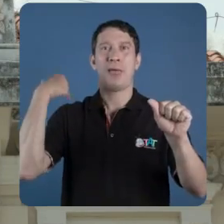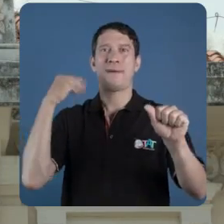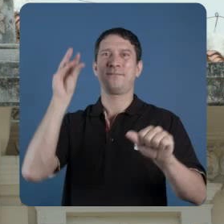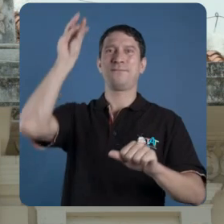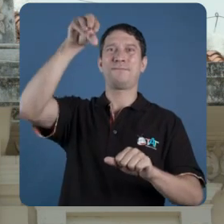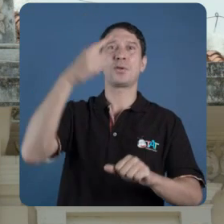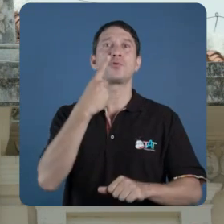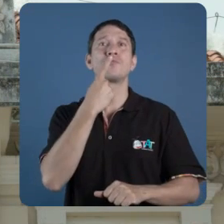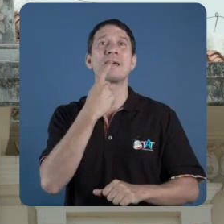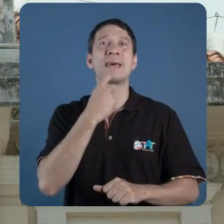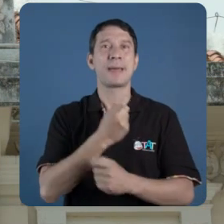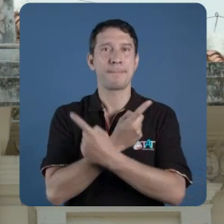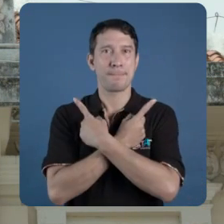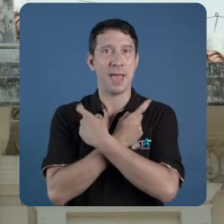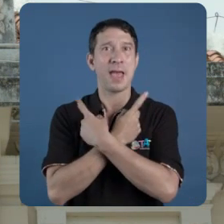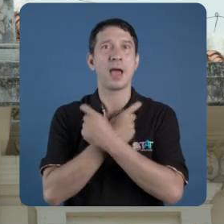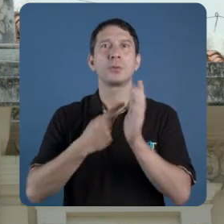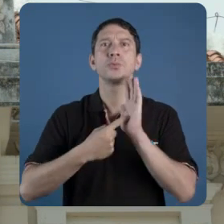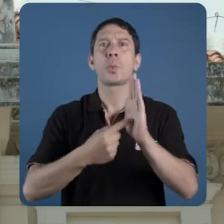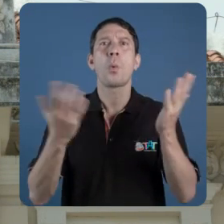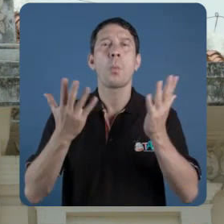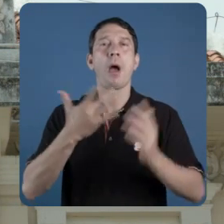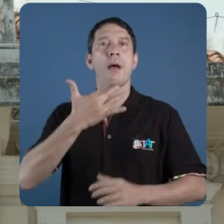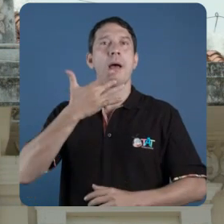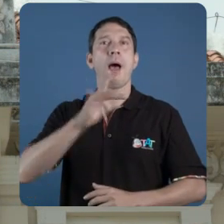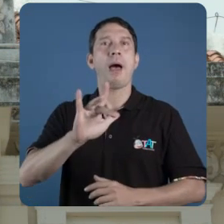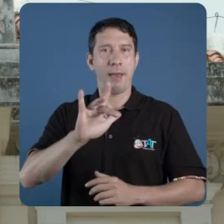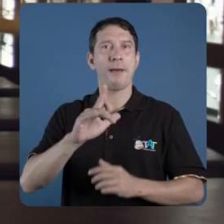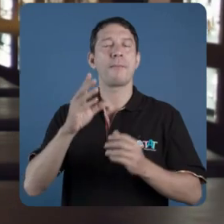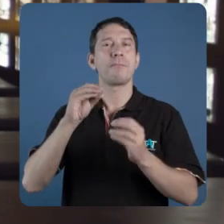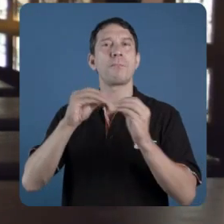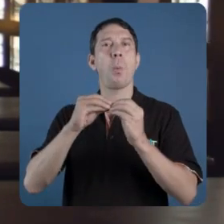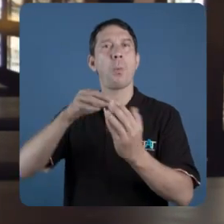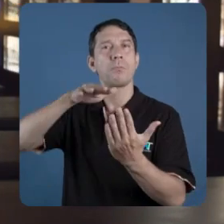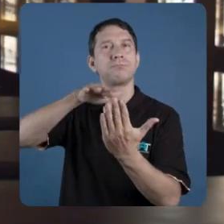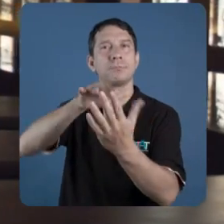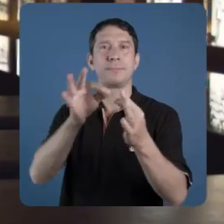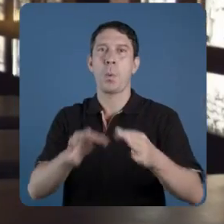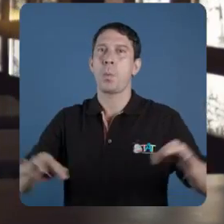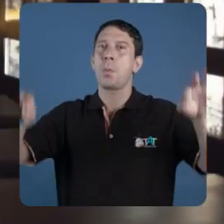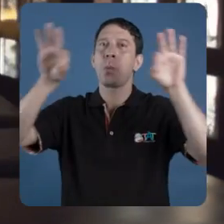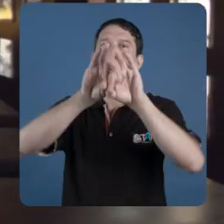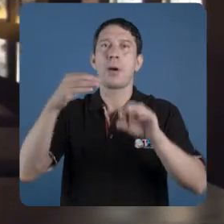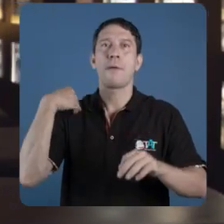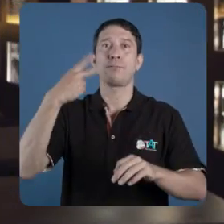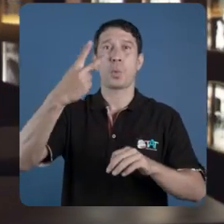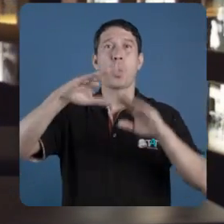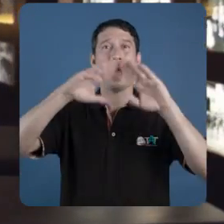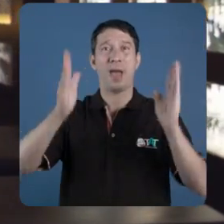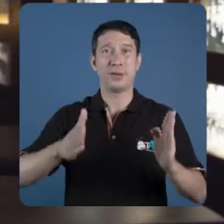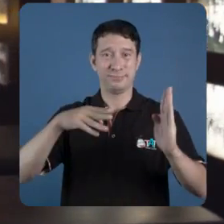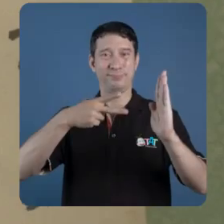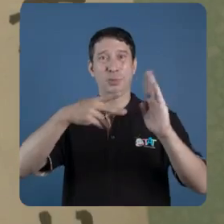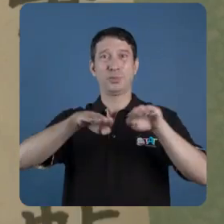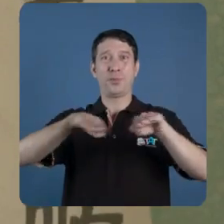A sculpture of a red bat signifying the importance of learning. This was the first Chinese language school in Phuket. The